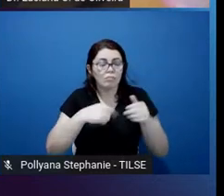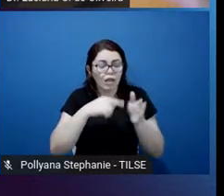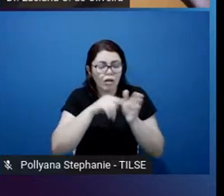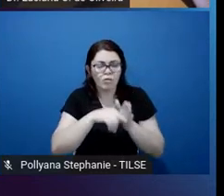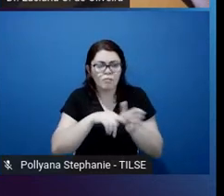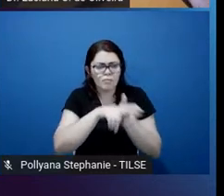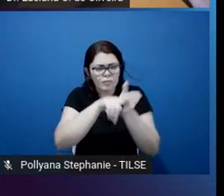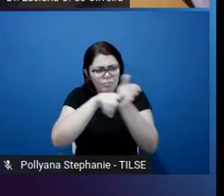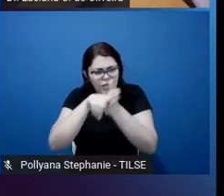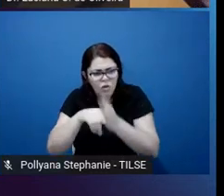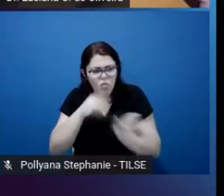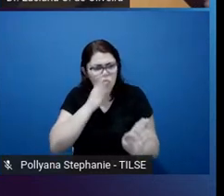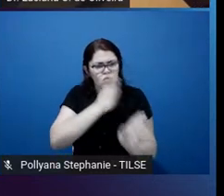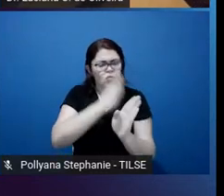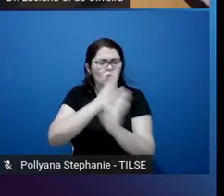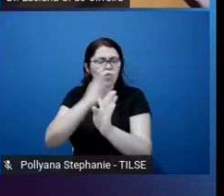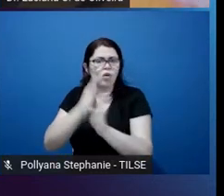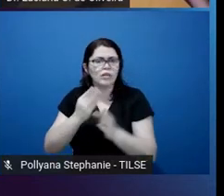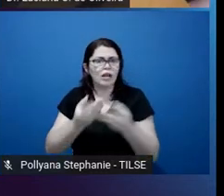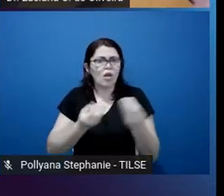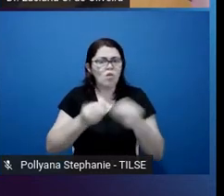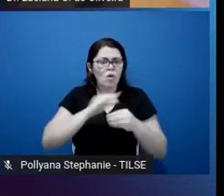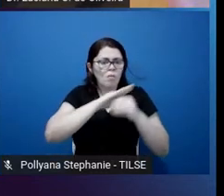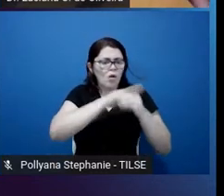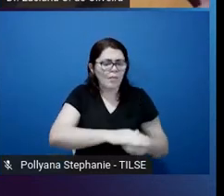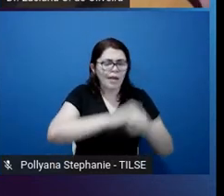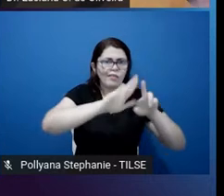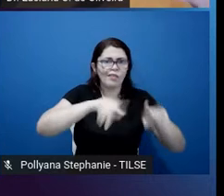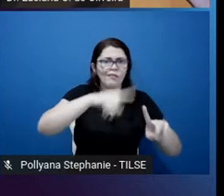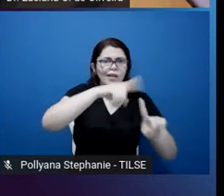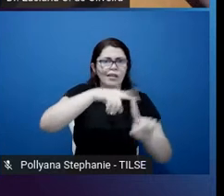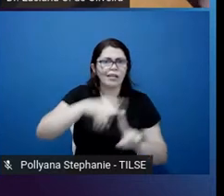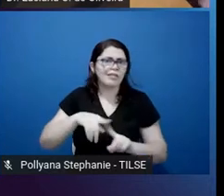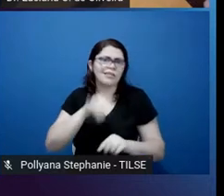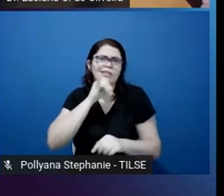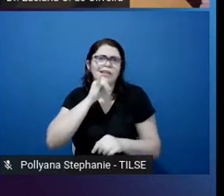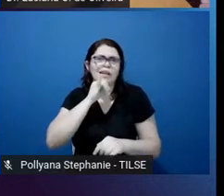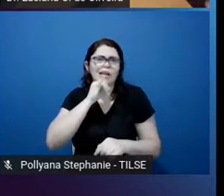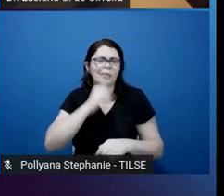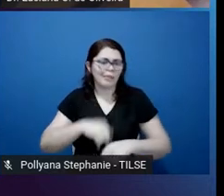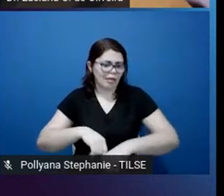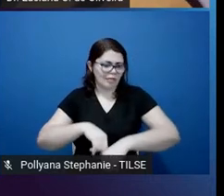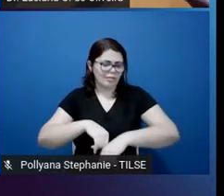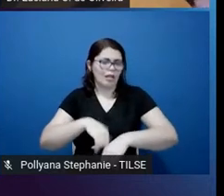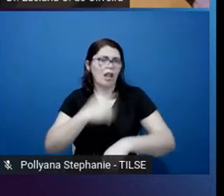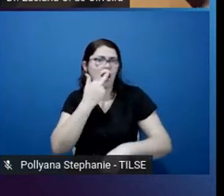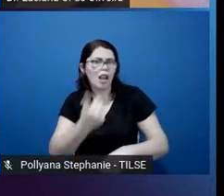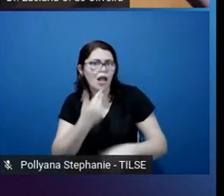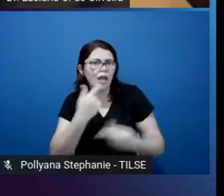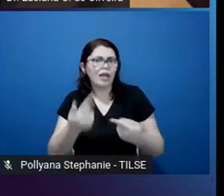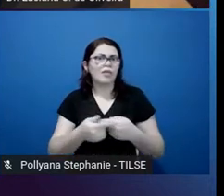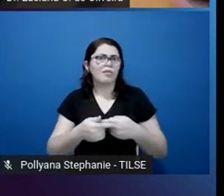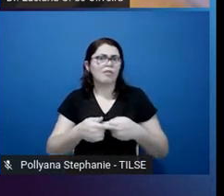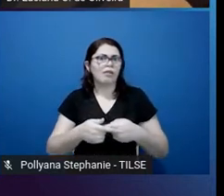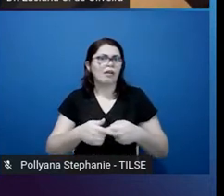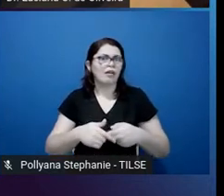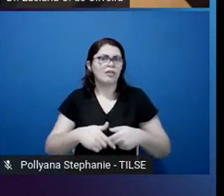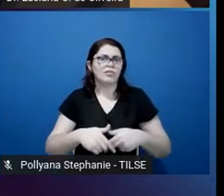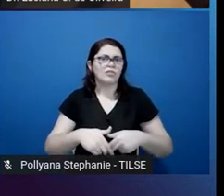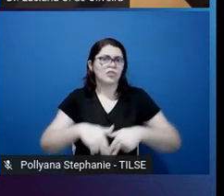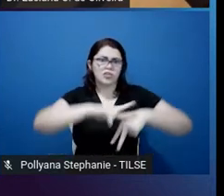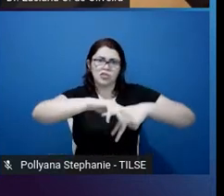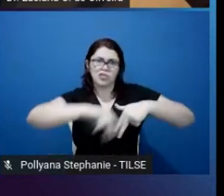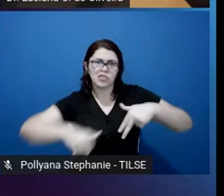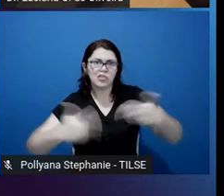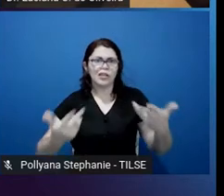oppression, including discrimination based on language, gender, sexual orientation, ability, class,